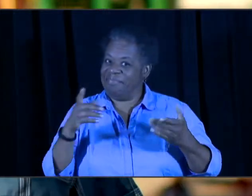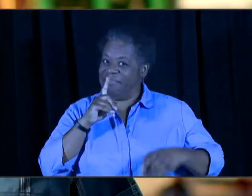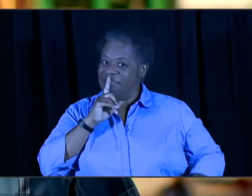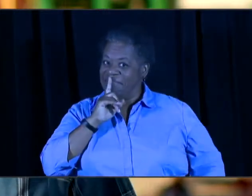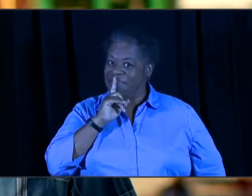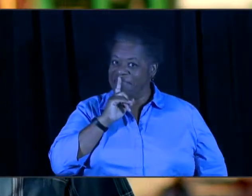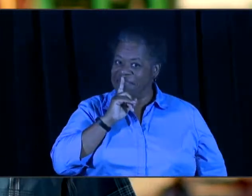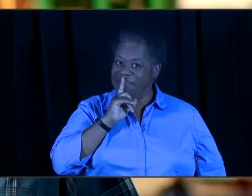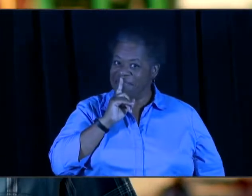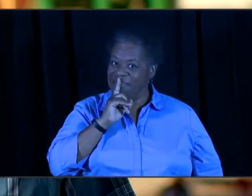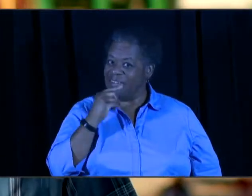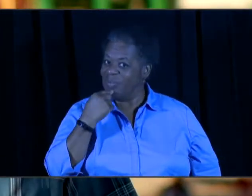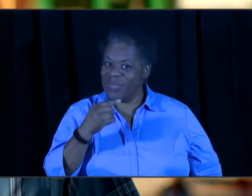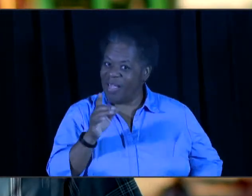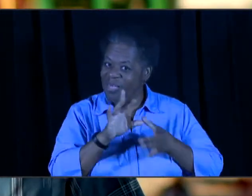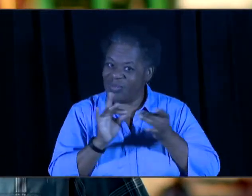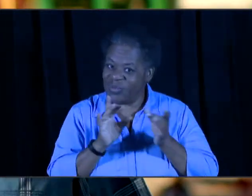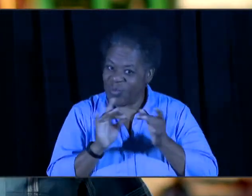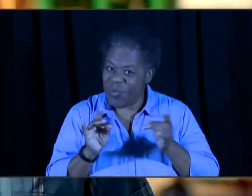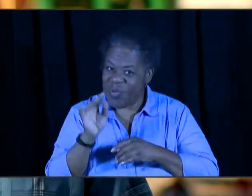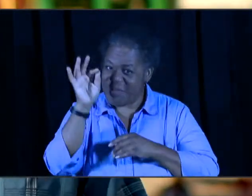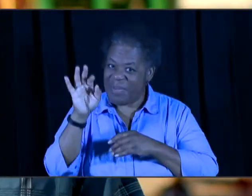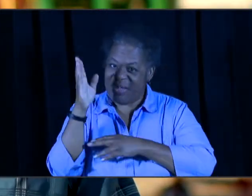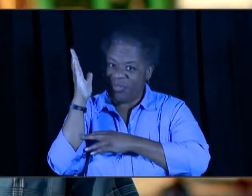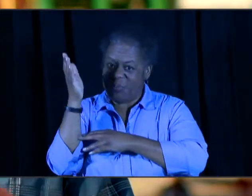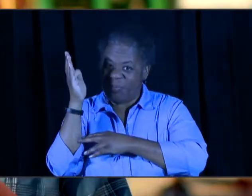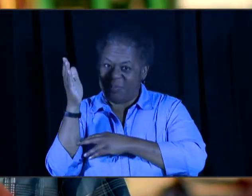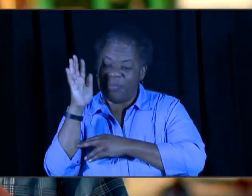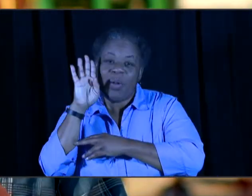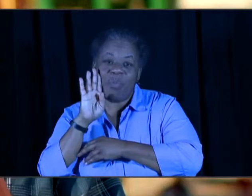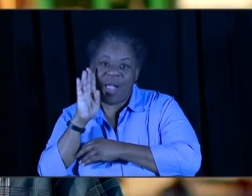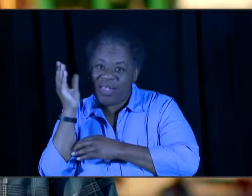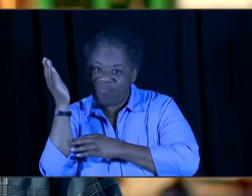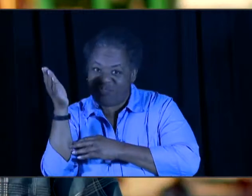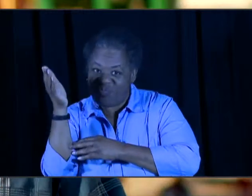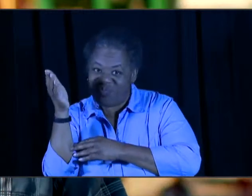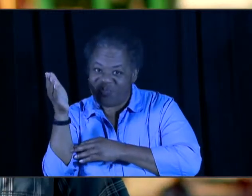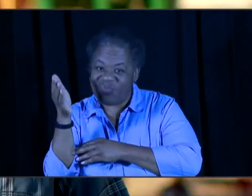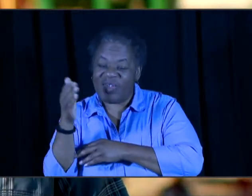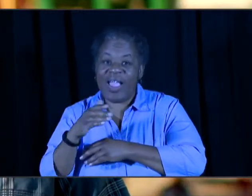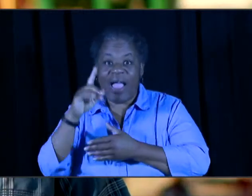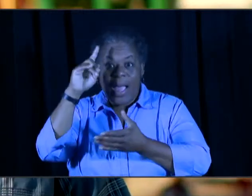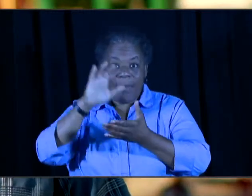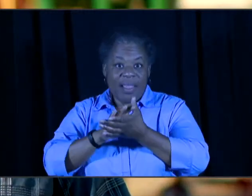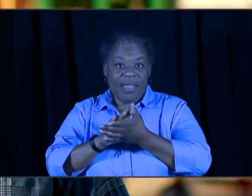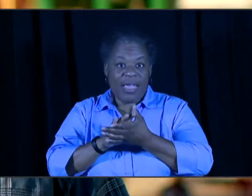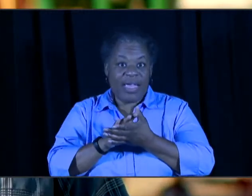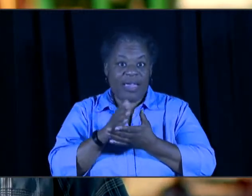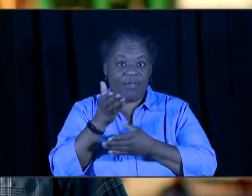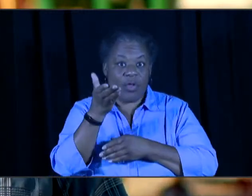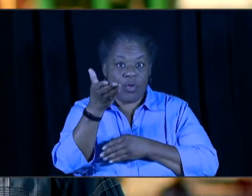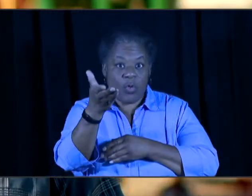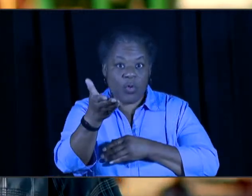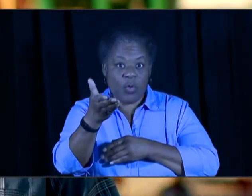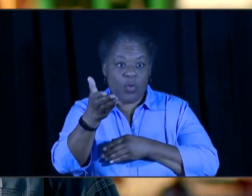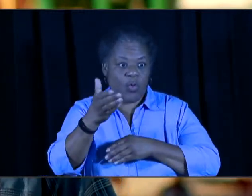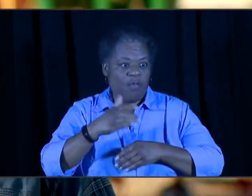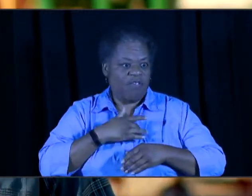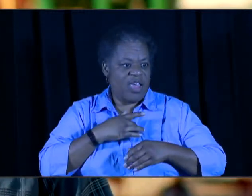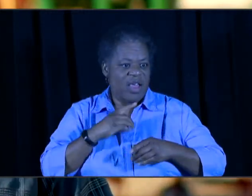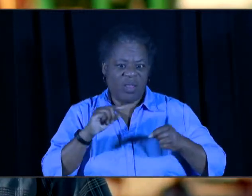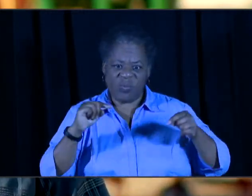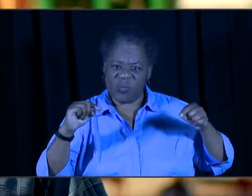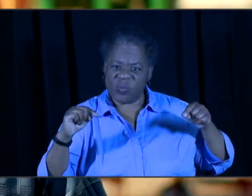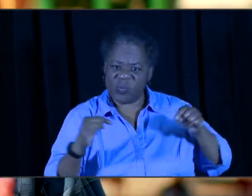story away and steal Pastor Brian's thunder, but I do believe that if you are in a place today where you've been wounded by